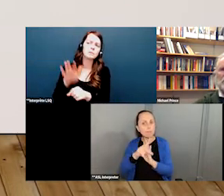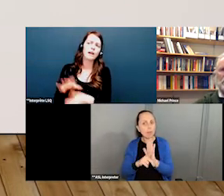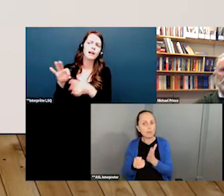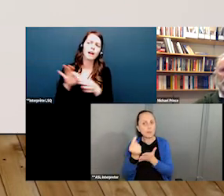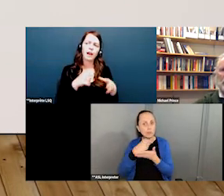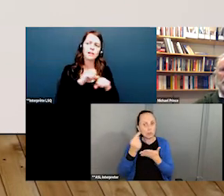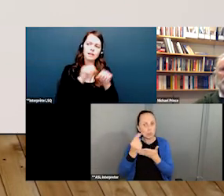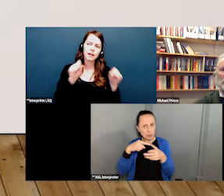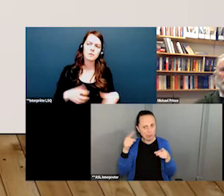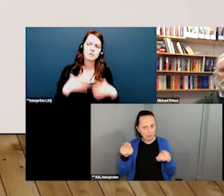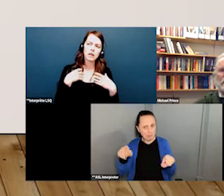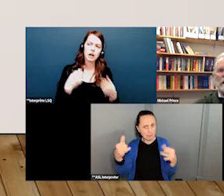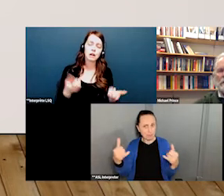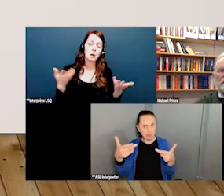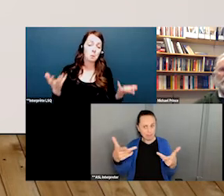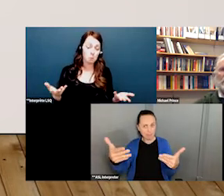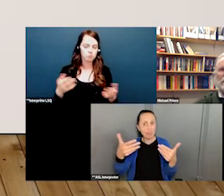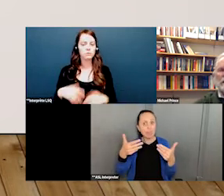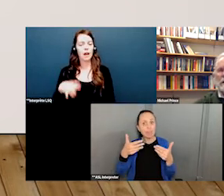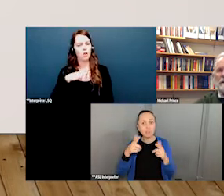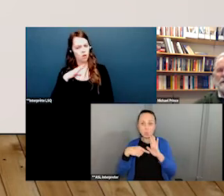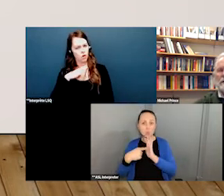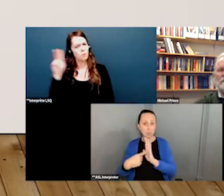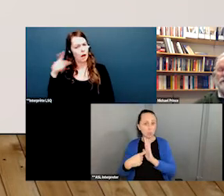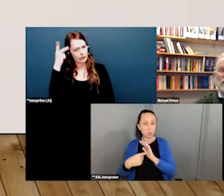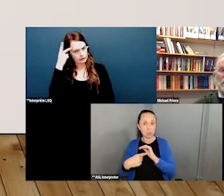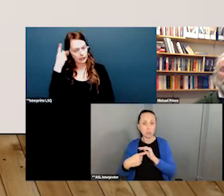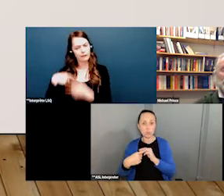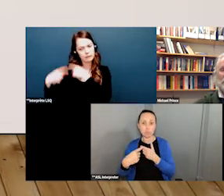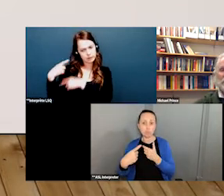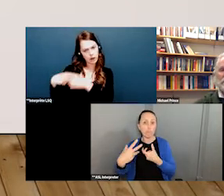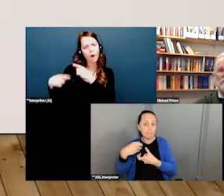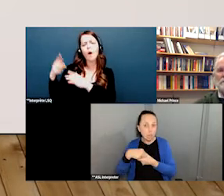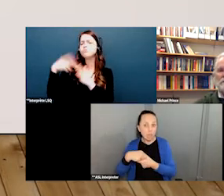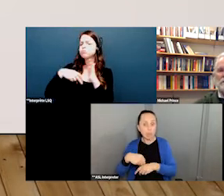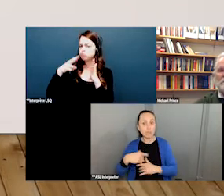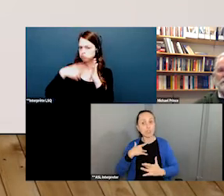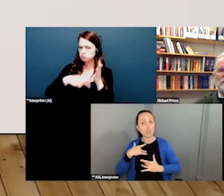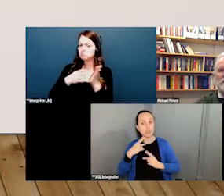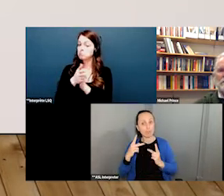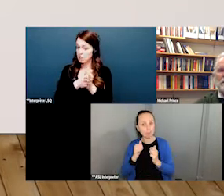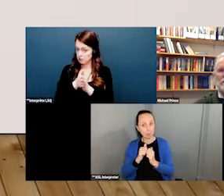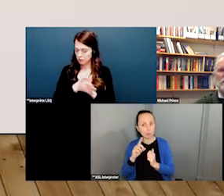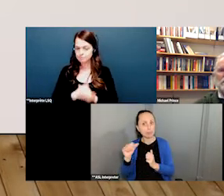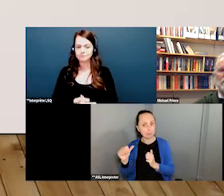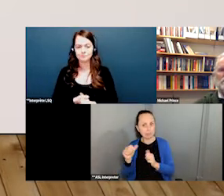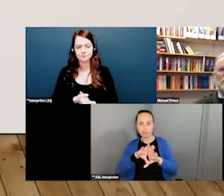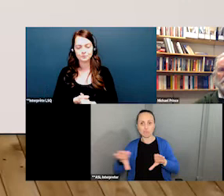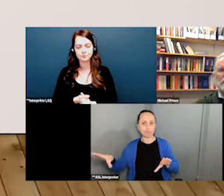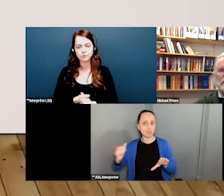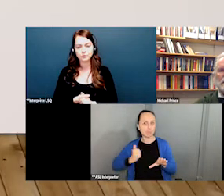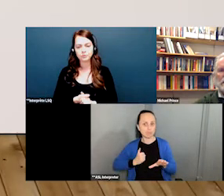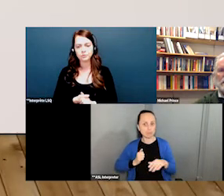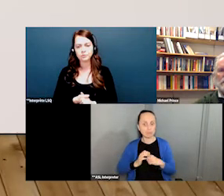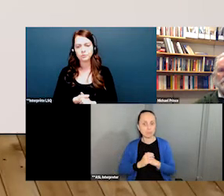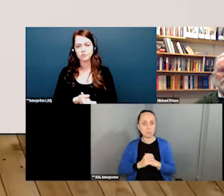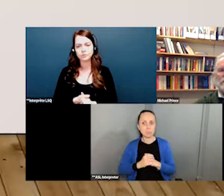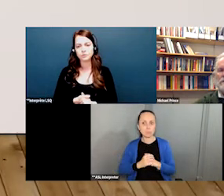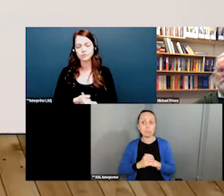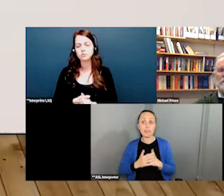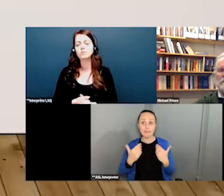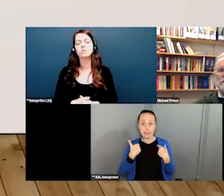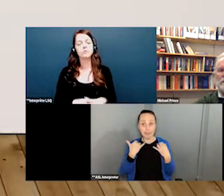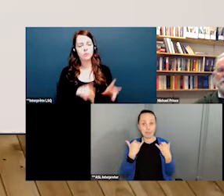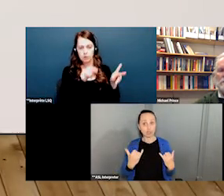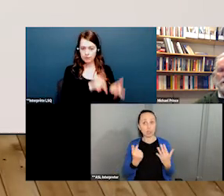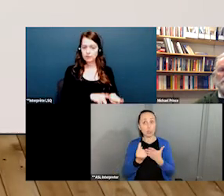reviews going on right now that clearly involve and concern people with disabilities across the country. There's a